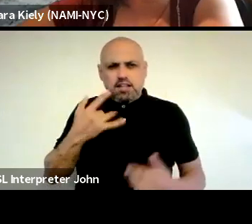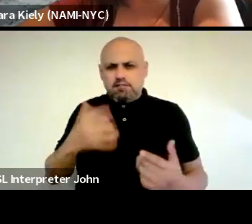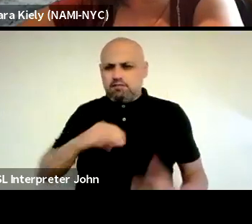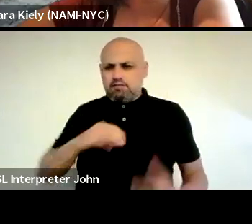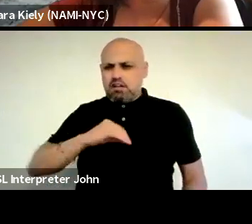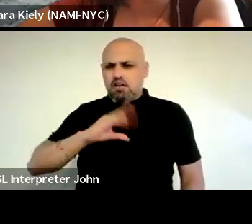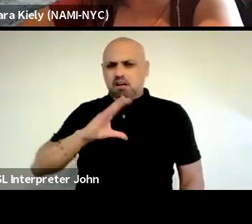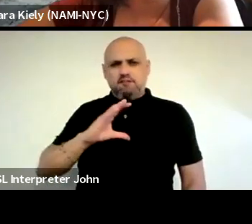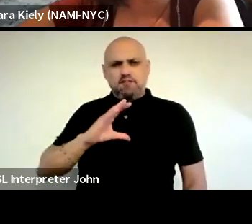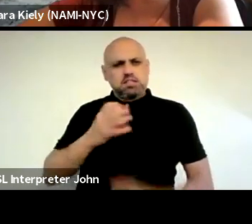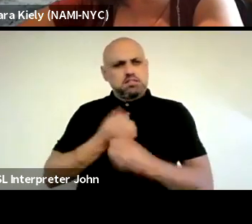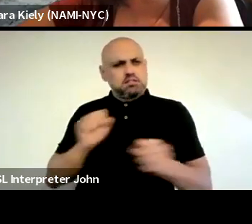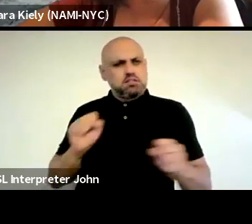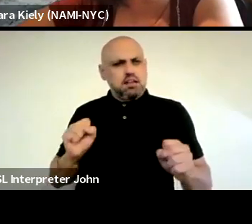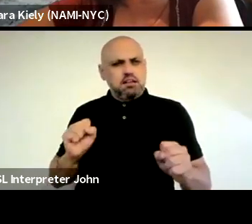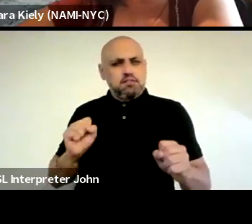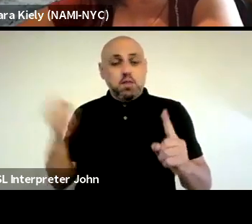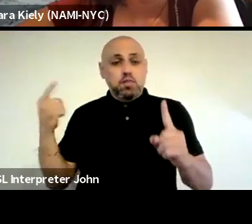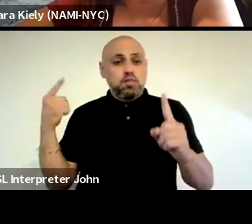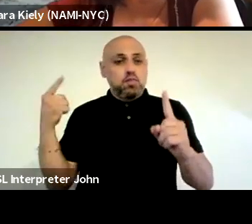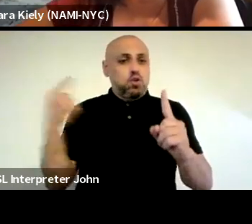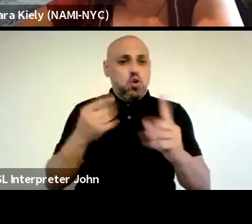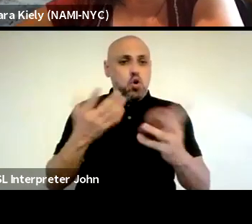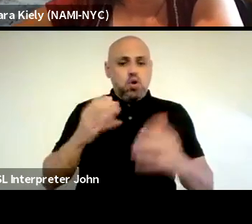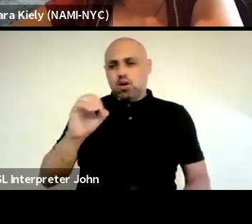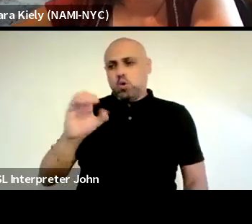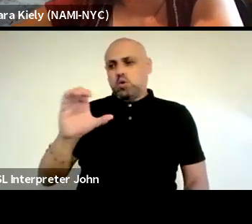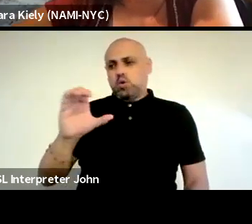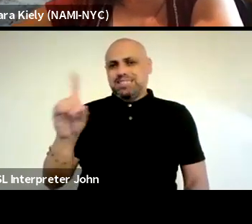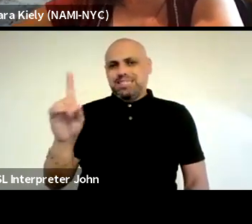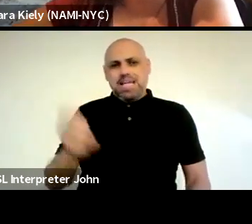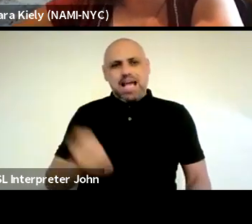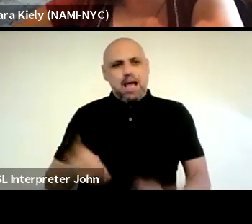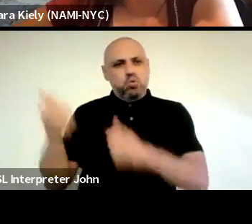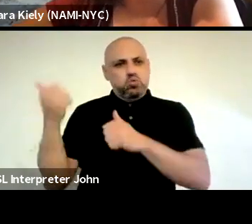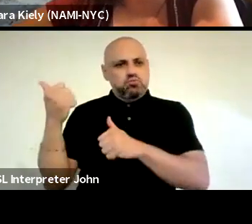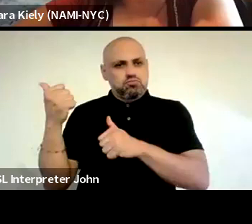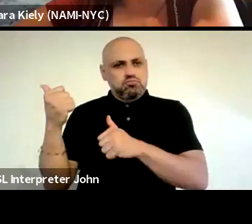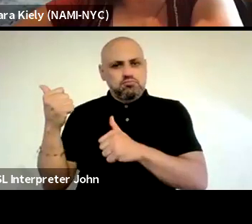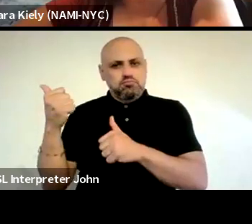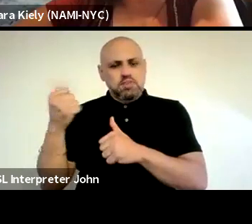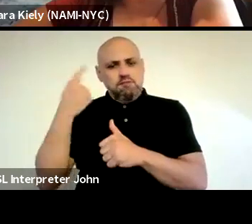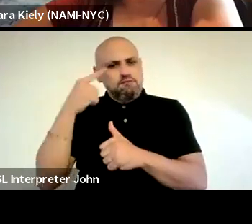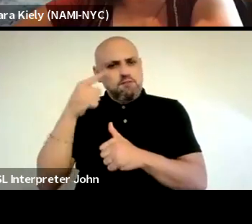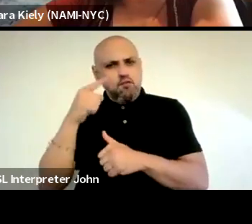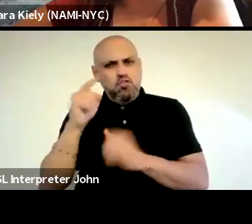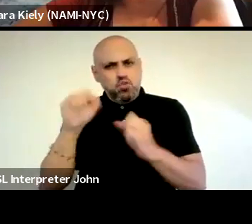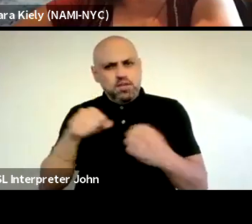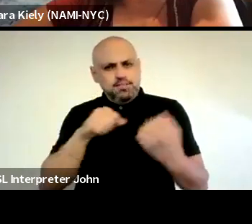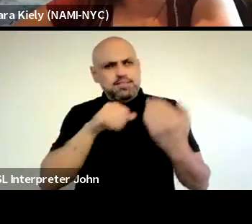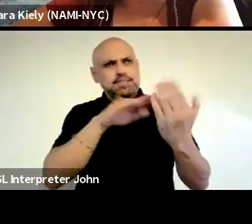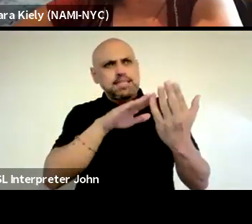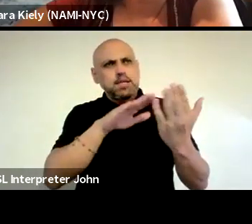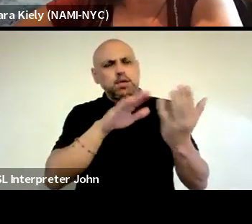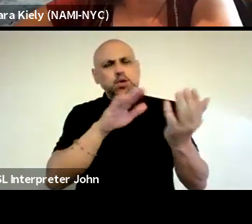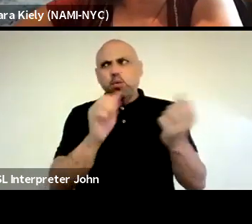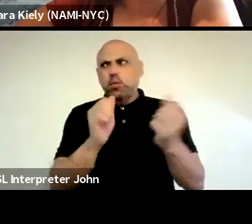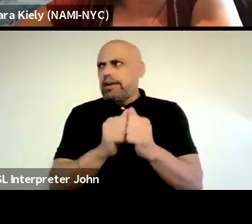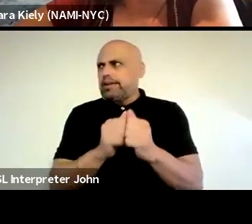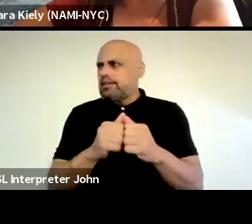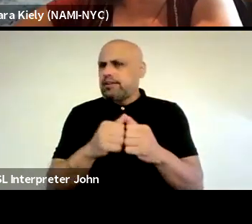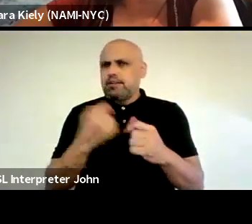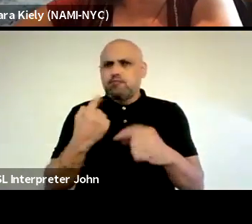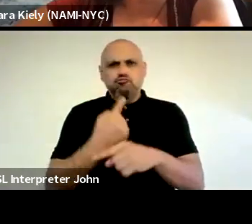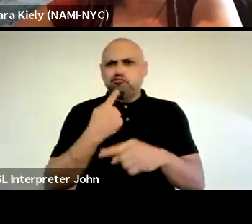and security. And the goal is to get the OCD out of it so you can deal with the